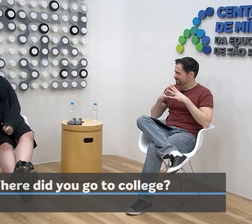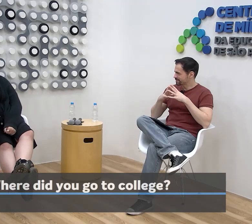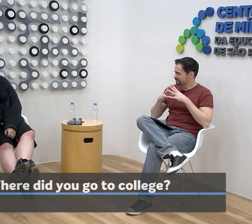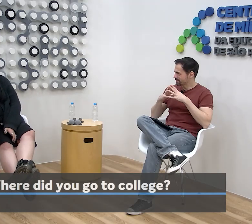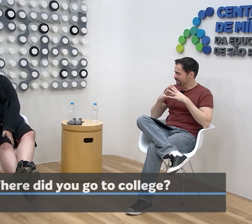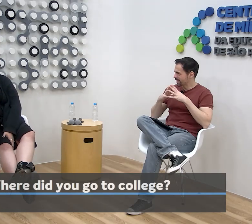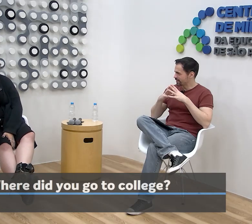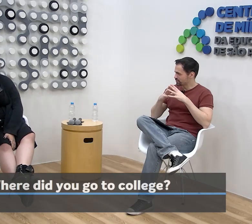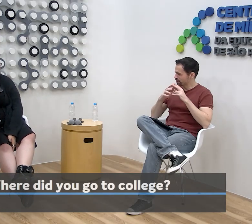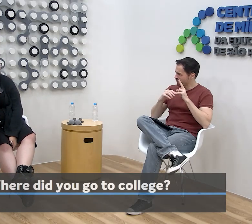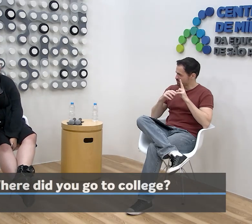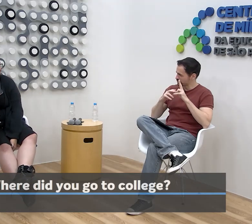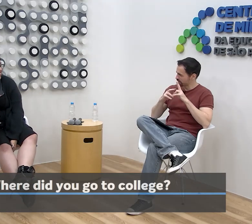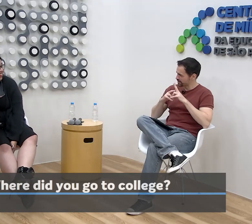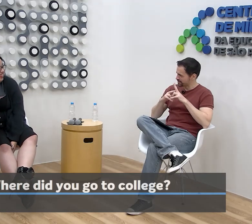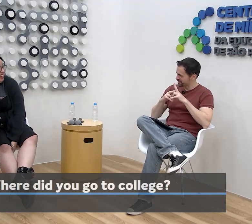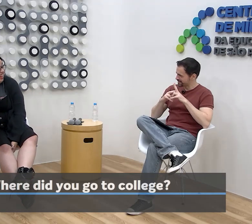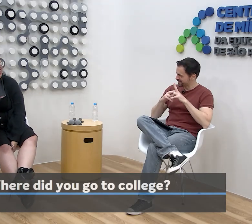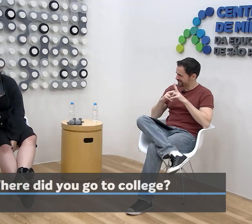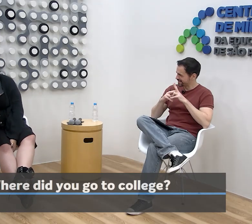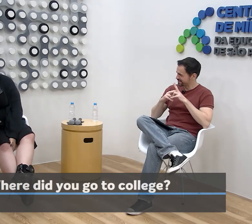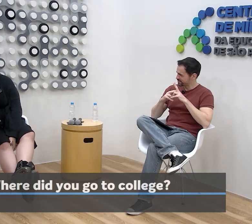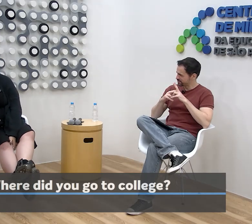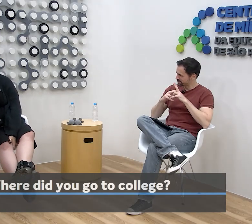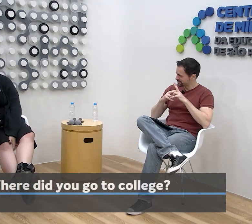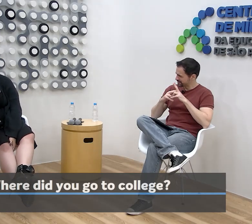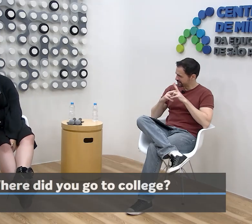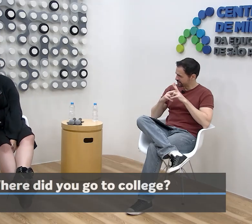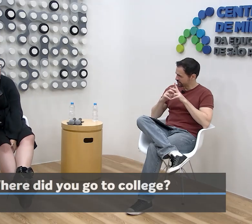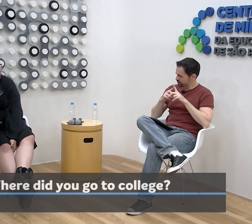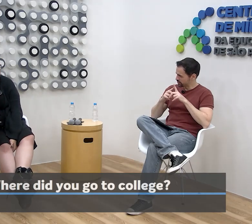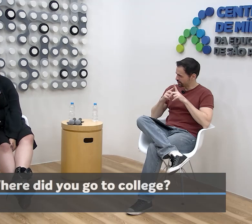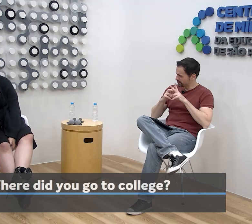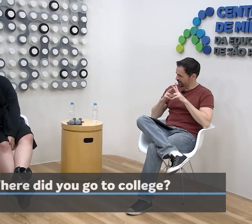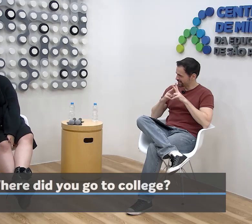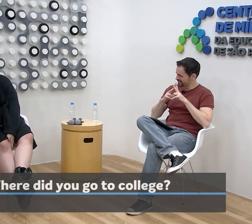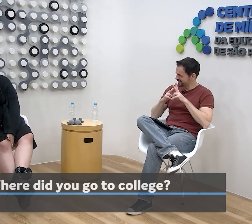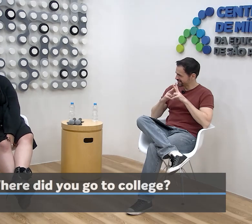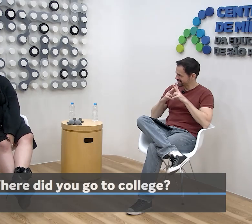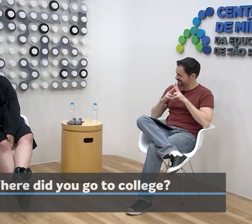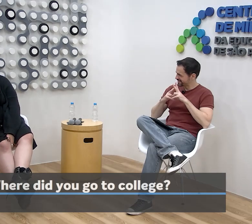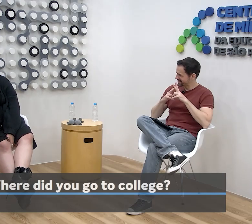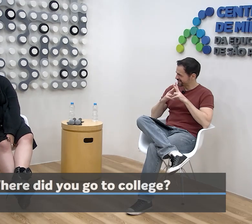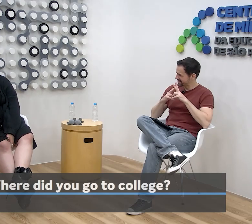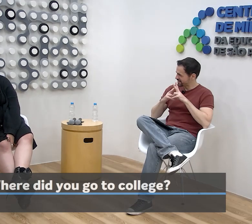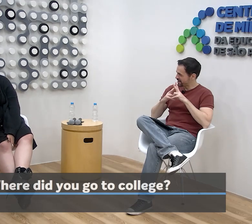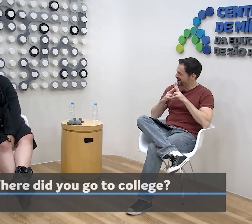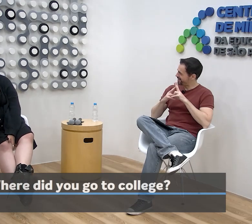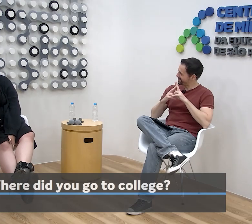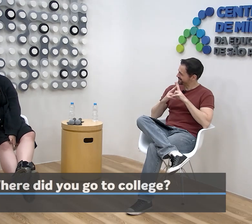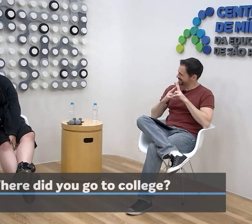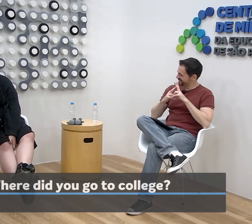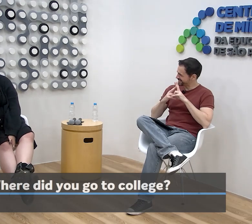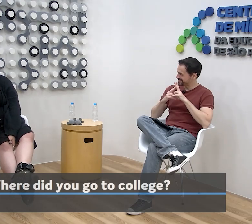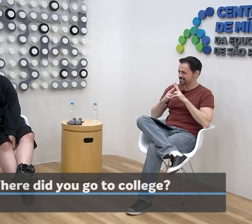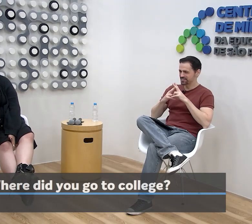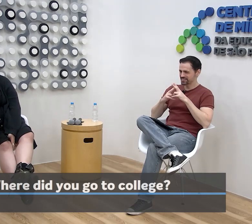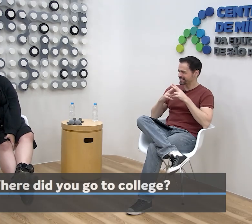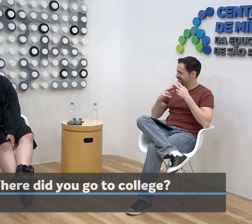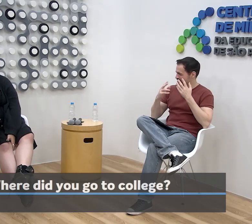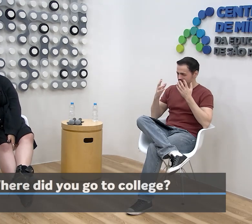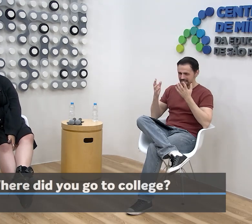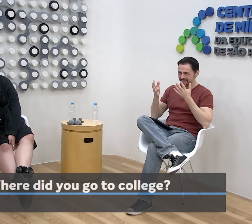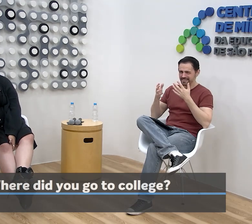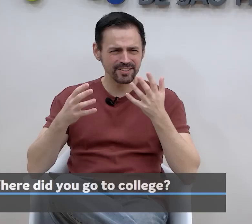was remote. Oh, so you have 2 degrees. I have 2 degrees. Sociology and? Pedagogy. Okay.